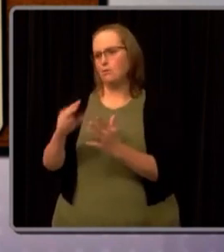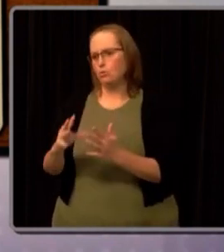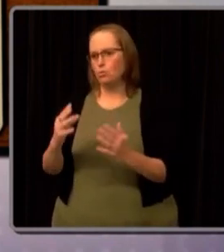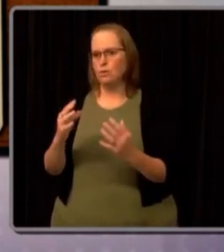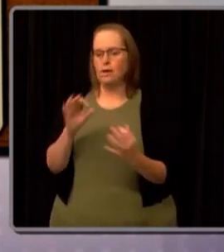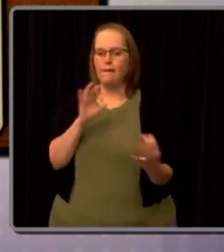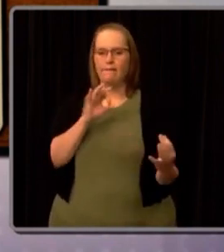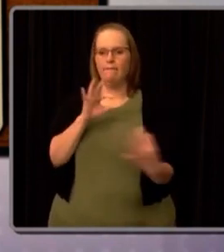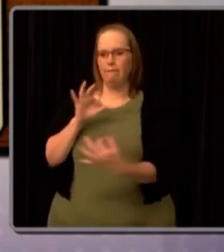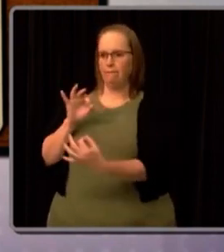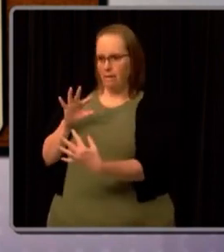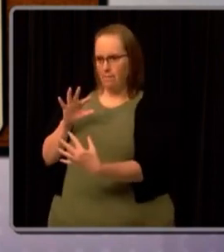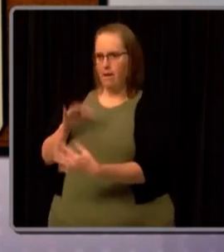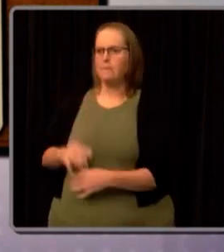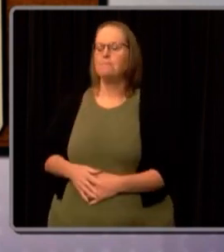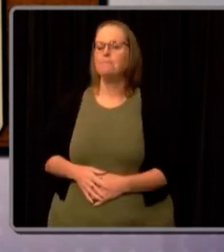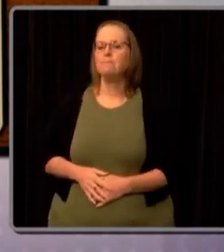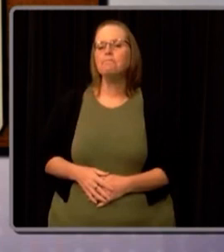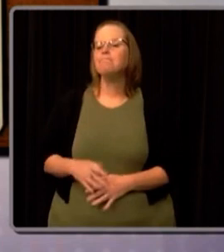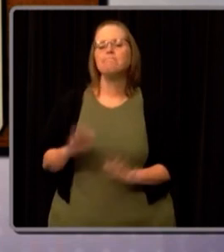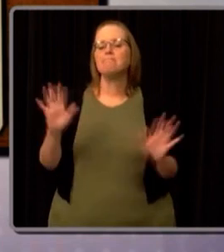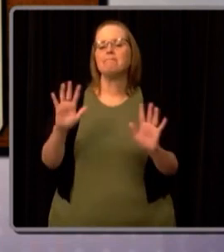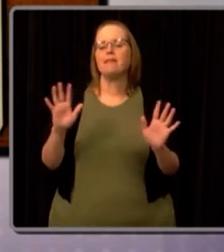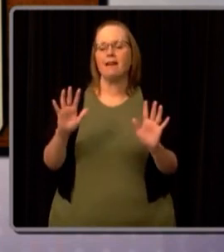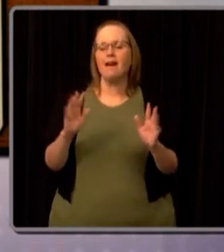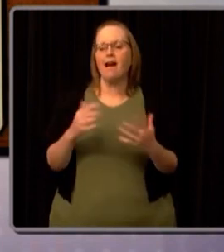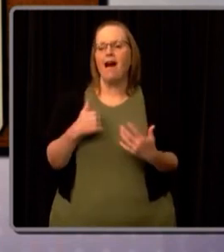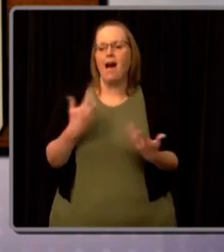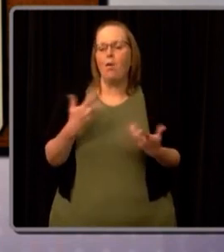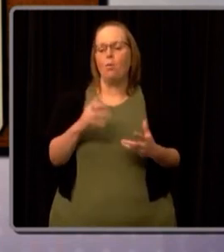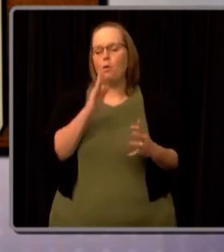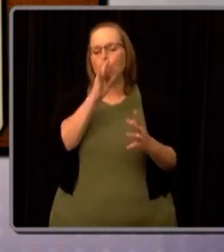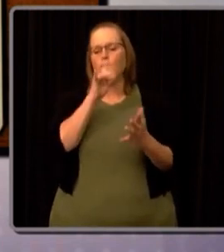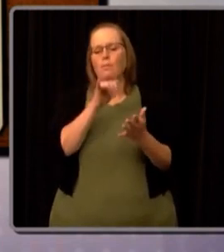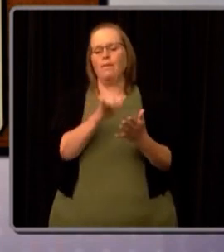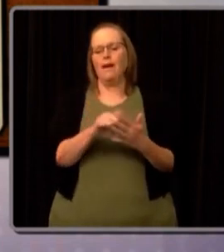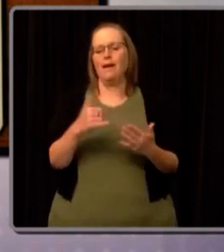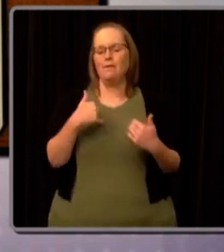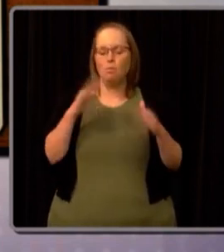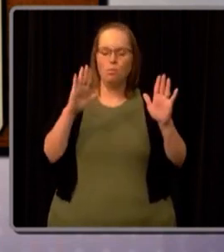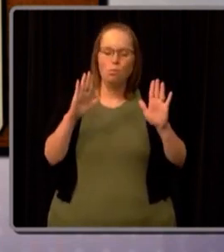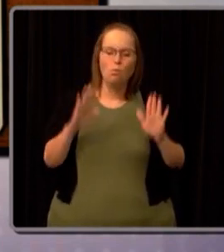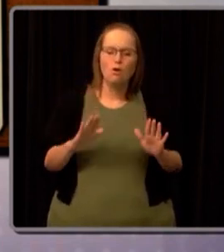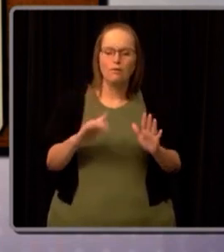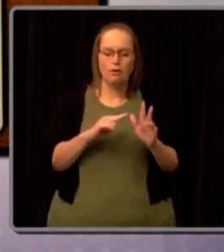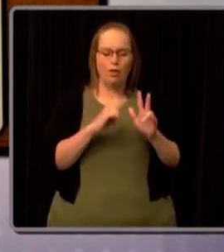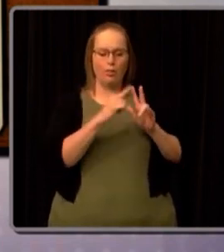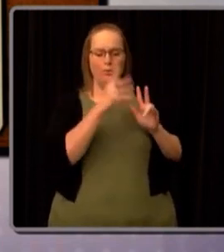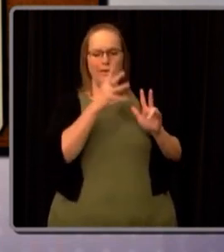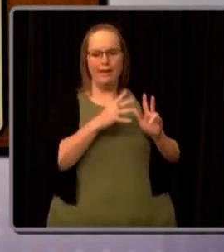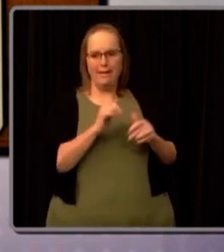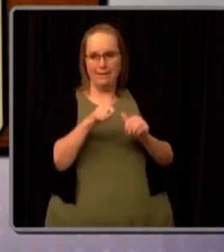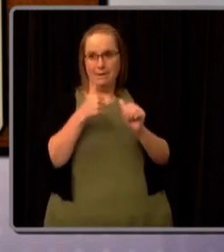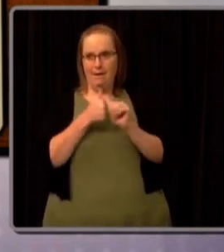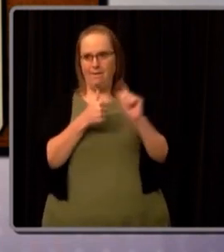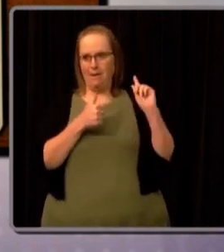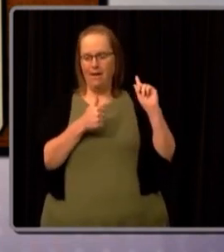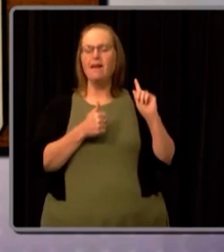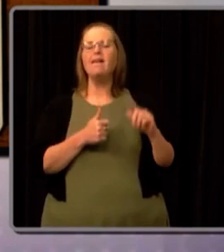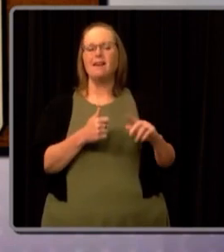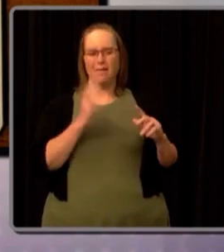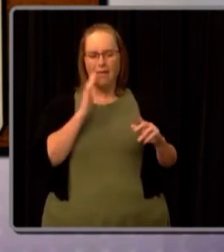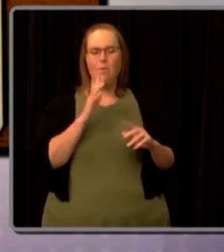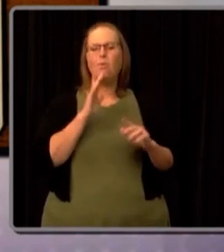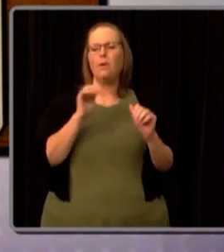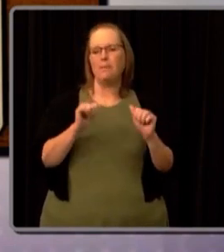input. And I am not going to steal the thunder of the wonderful 3 ladies behind me because they're going to be able to speak to it far better